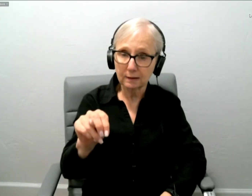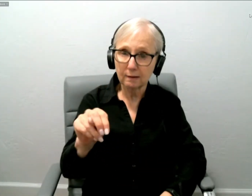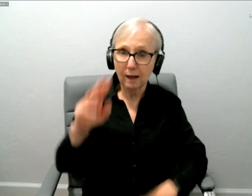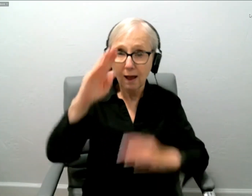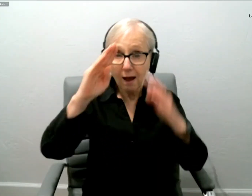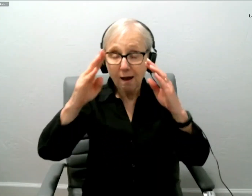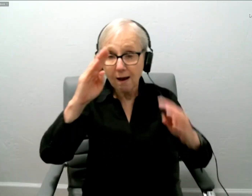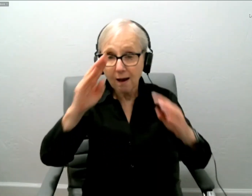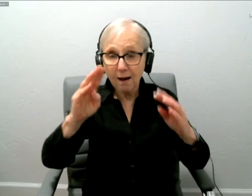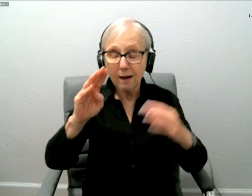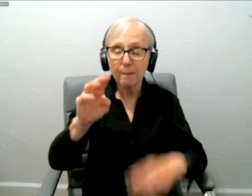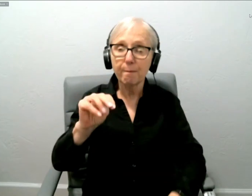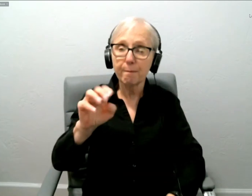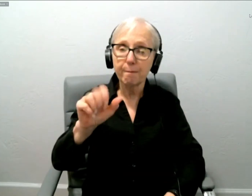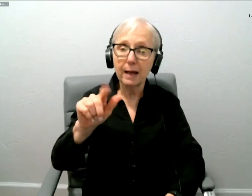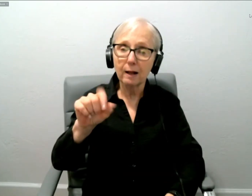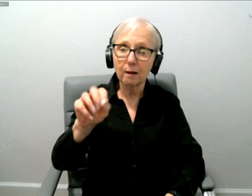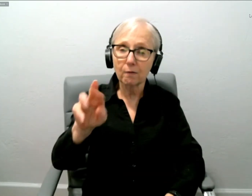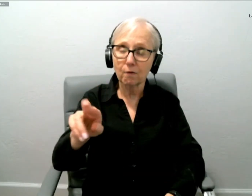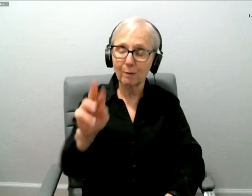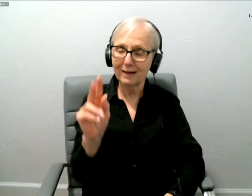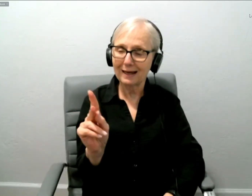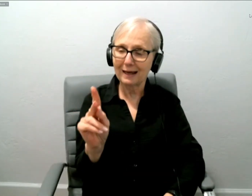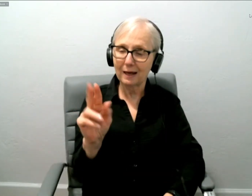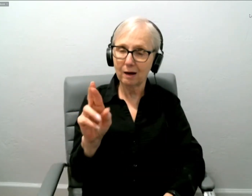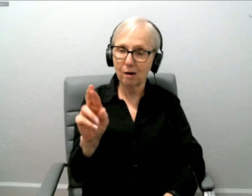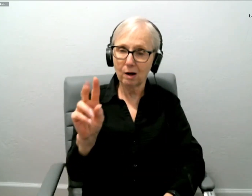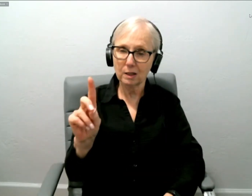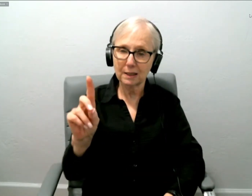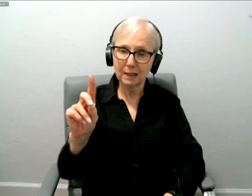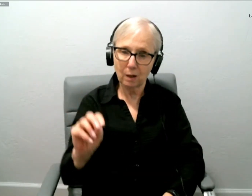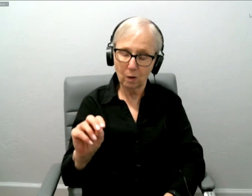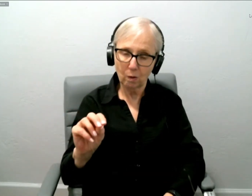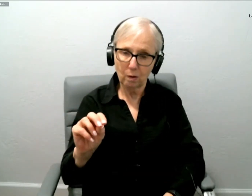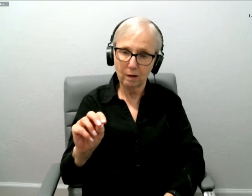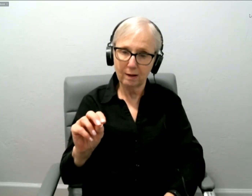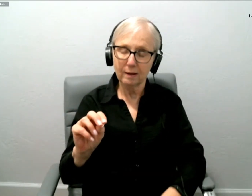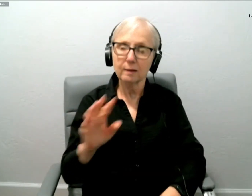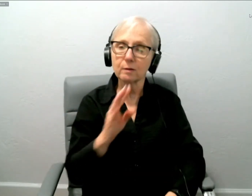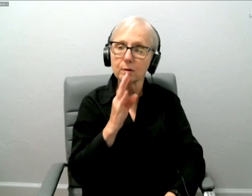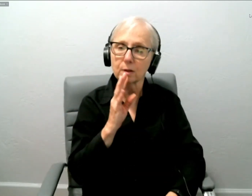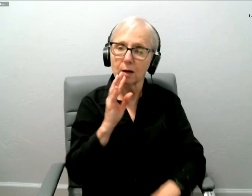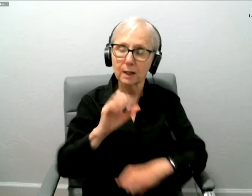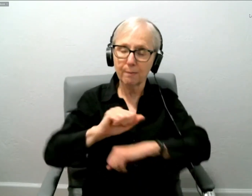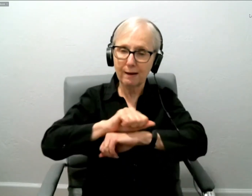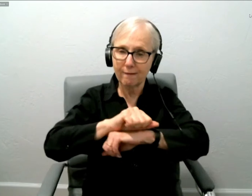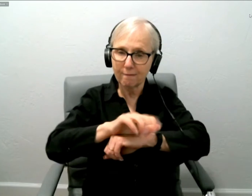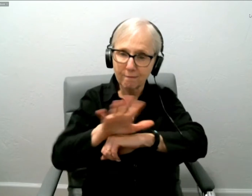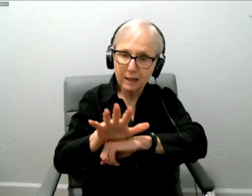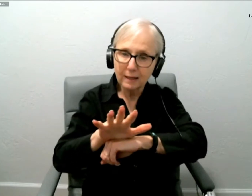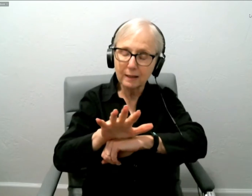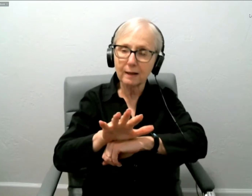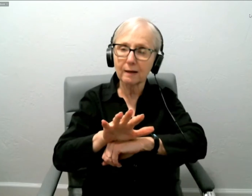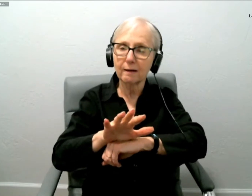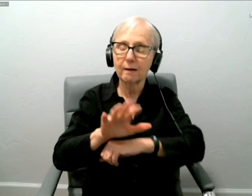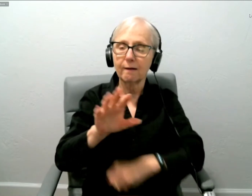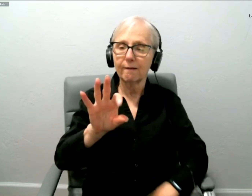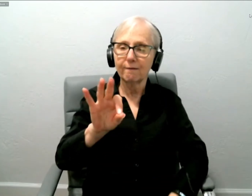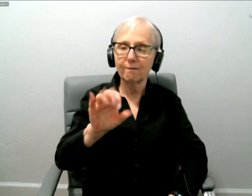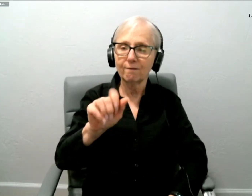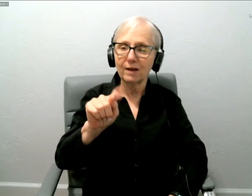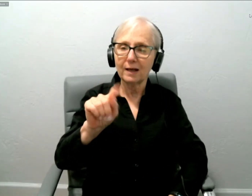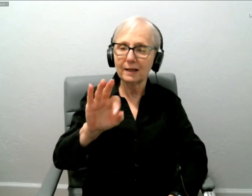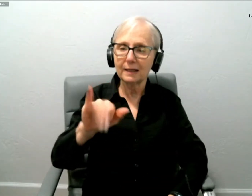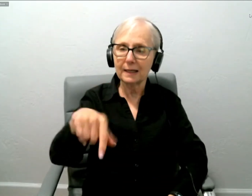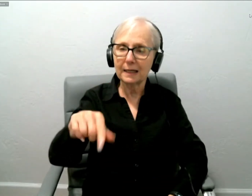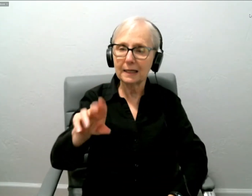Hi, Mallory Anderson from KRDO. Can you address the pandemic fatigue? Is there a fear that cases could get out